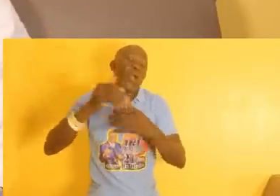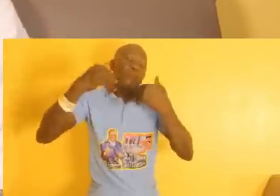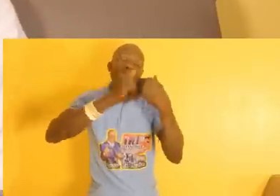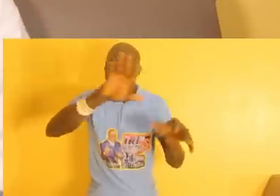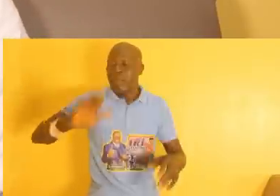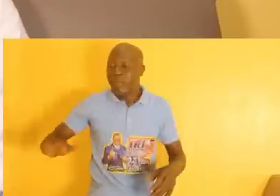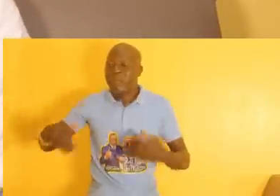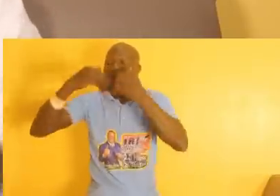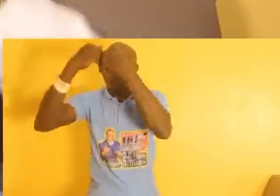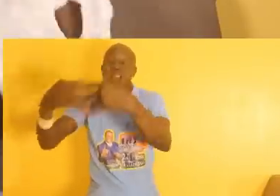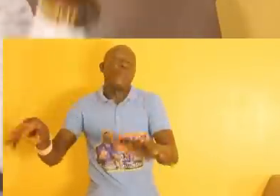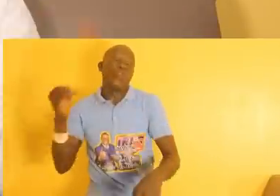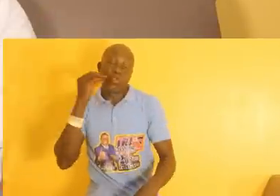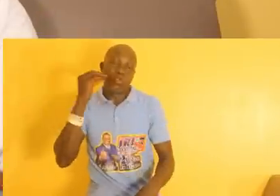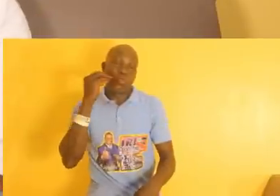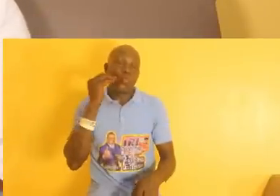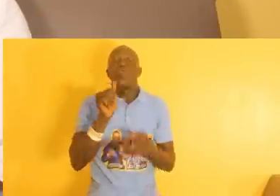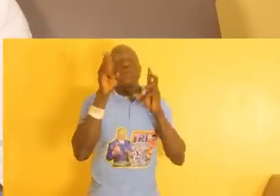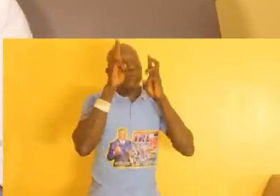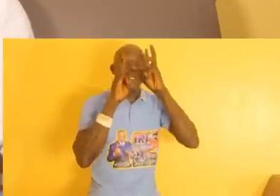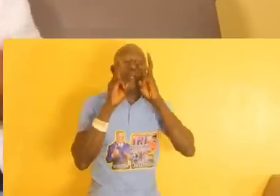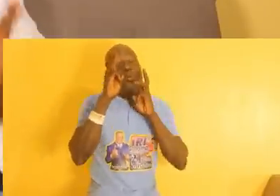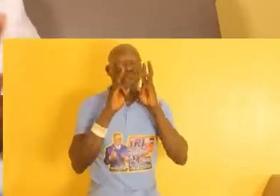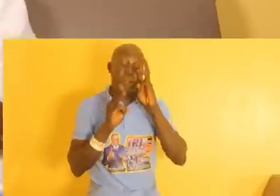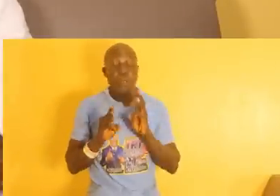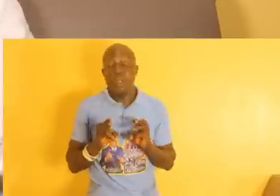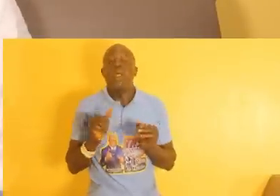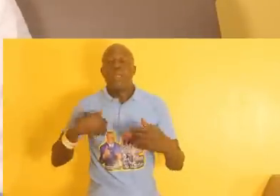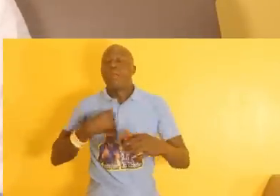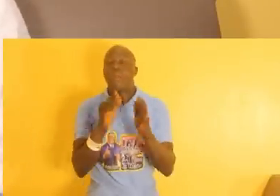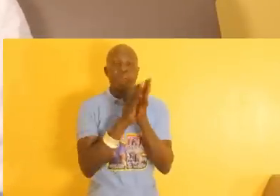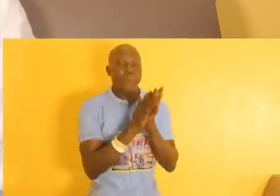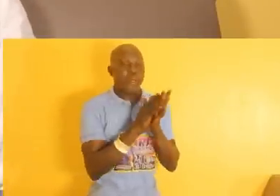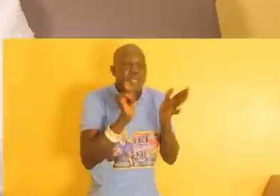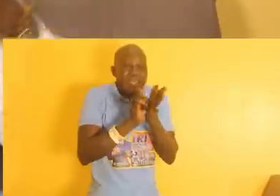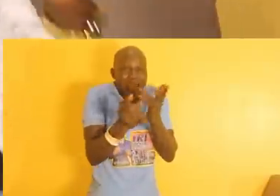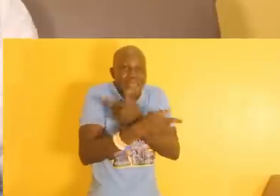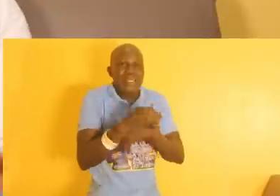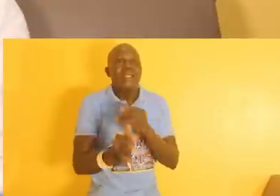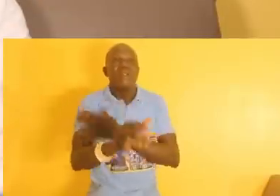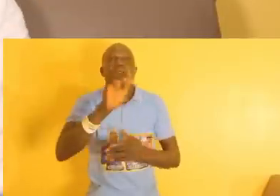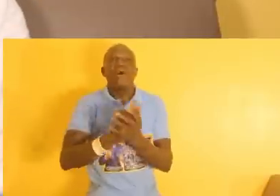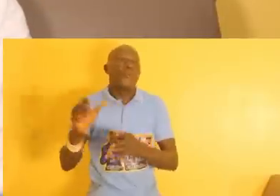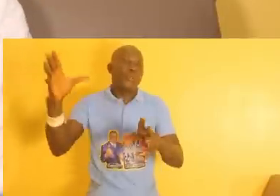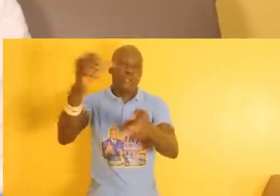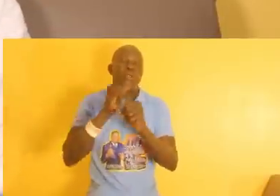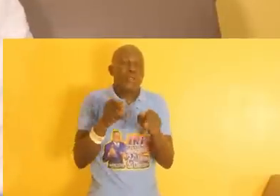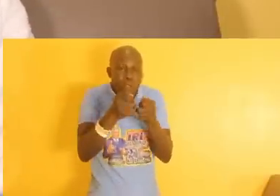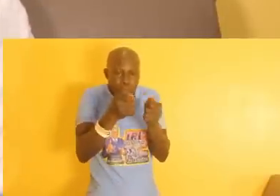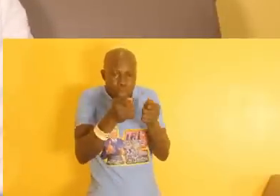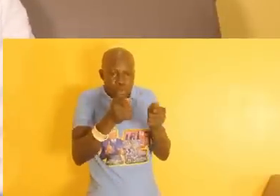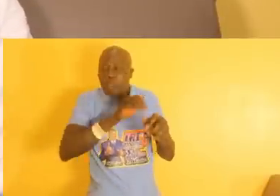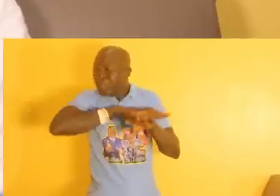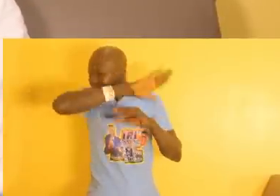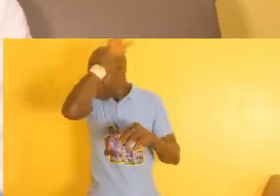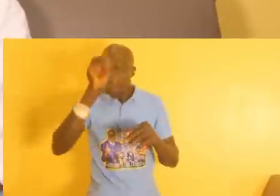away from the house and the children. He burst into tears. And we pray that day. And God took control. He